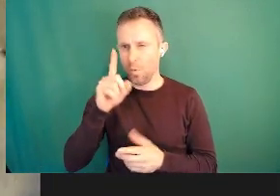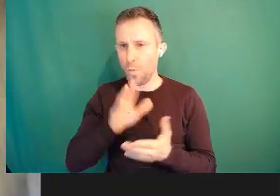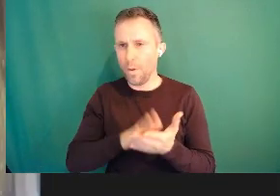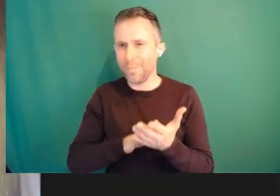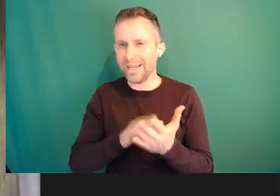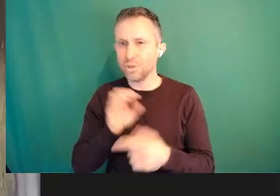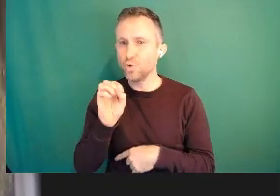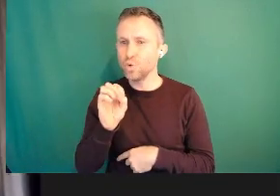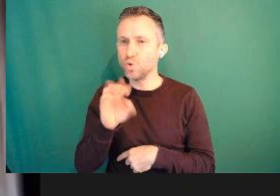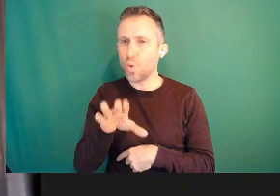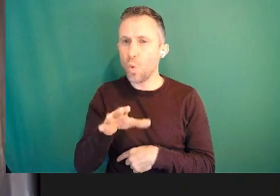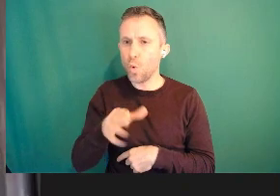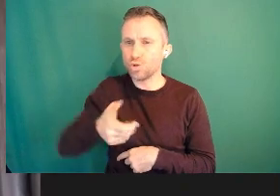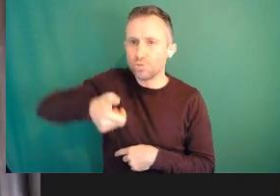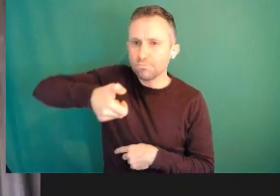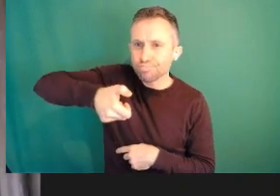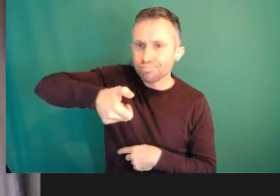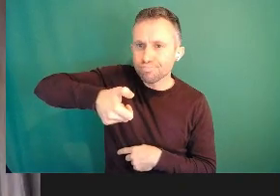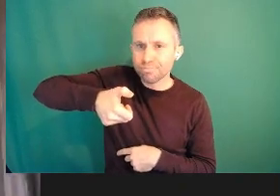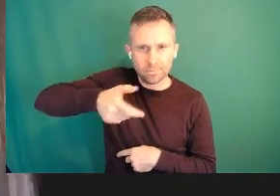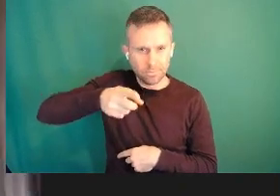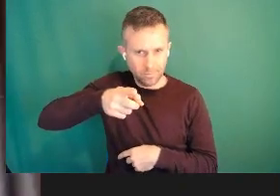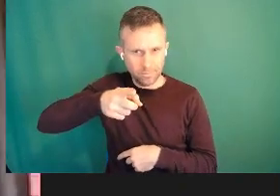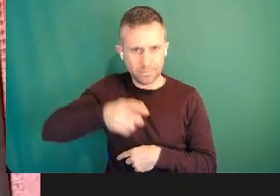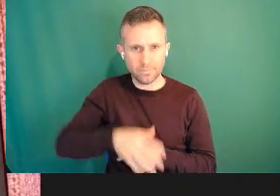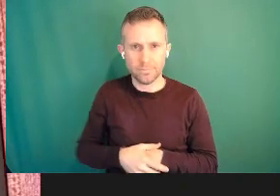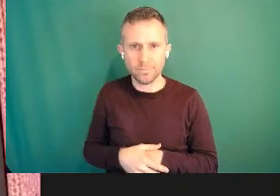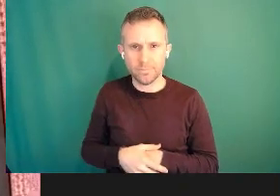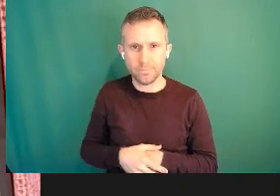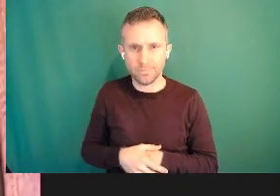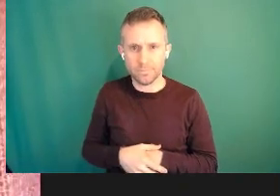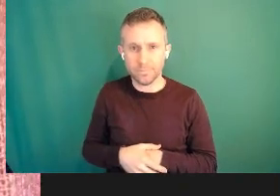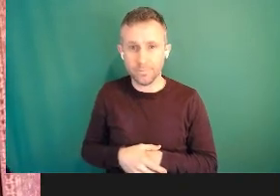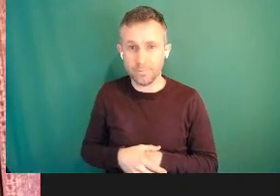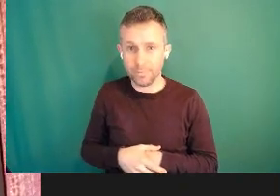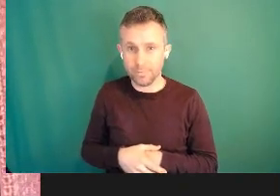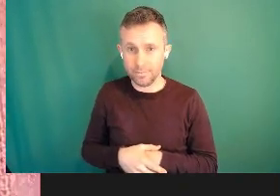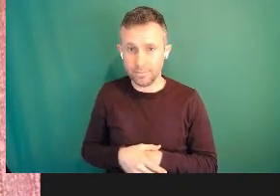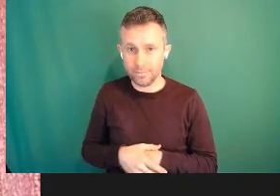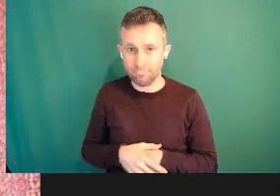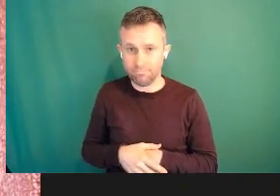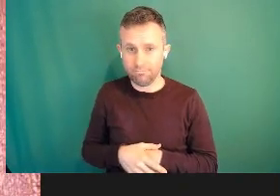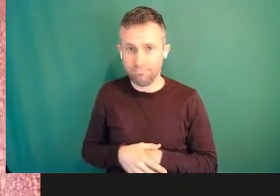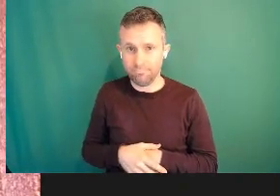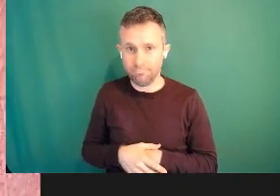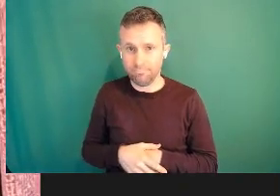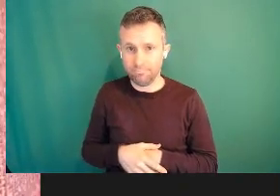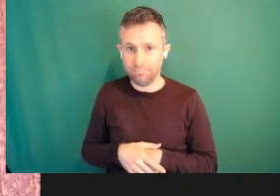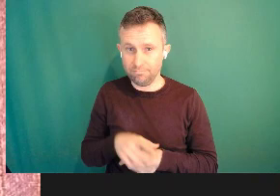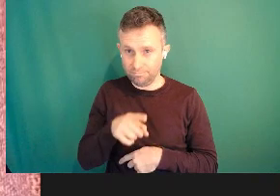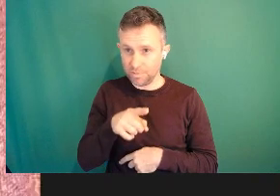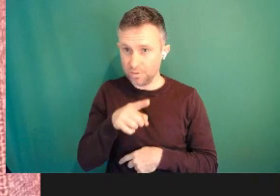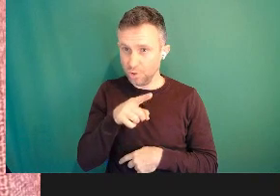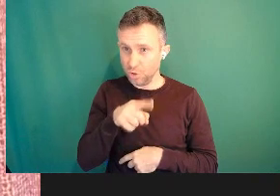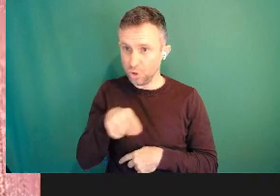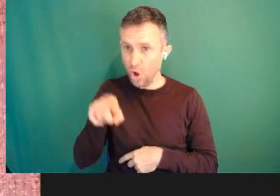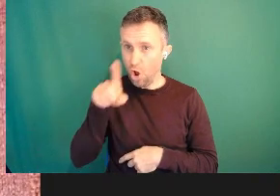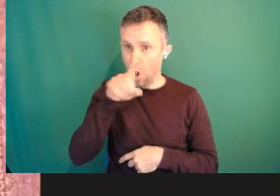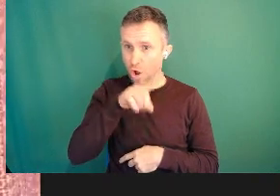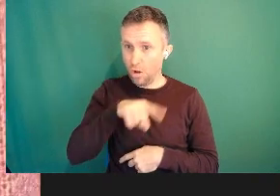I don't know how well you'll be able to see it. You might just be able to pick up, there is some